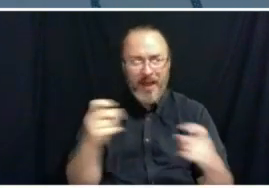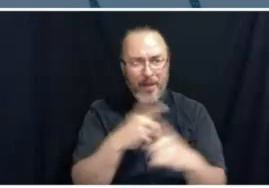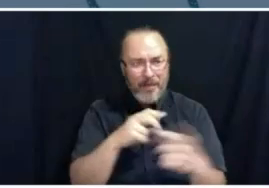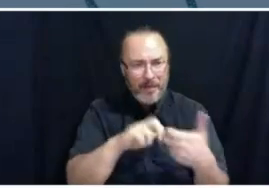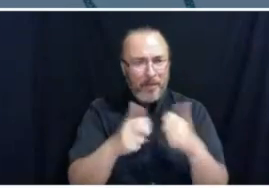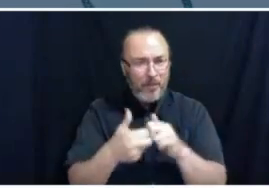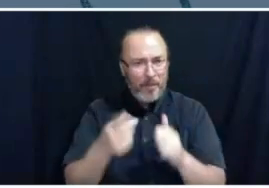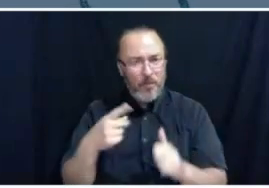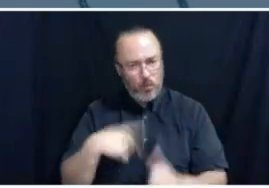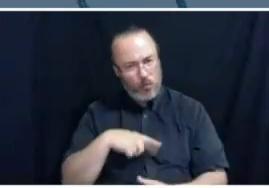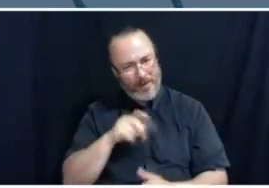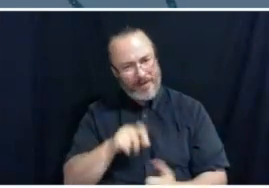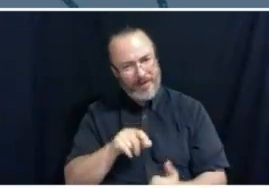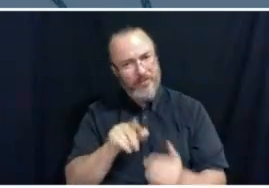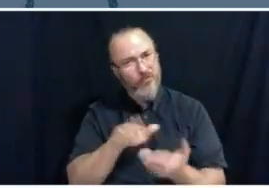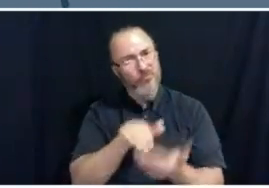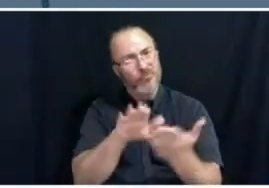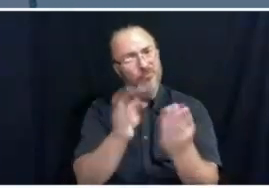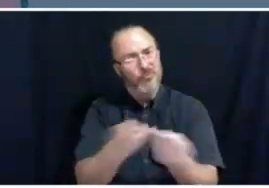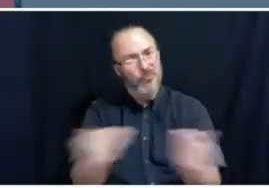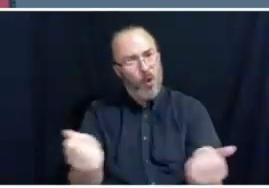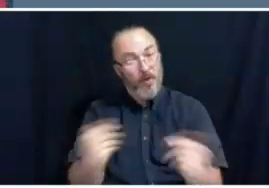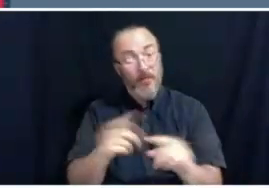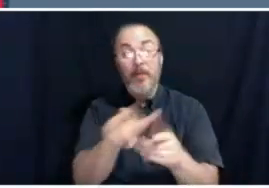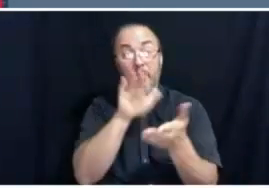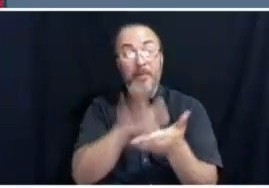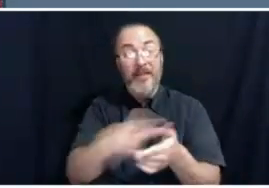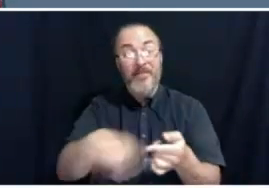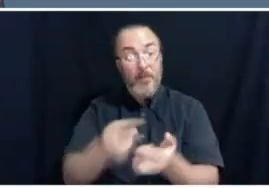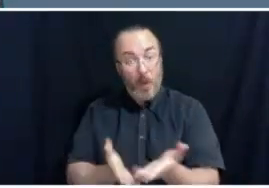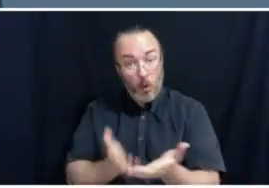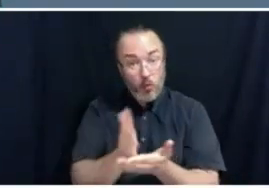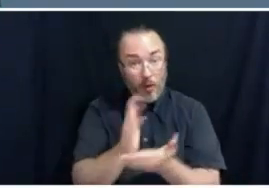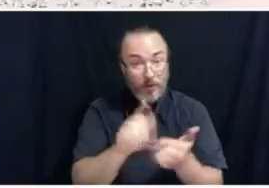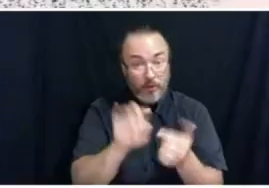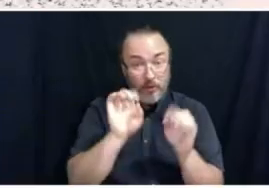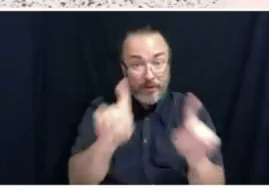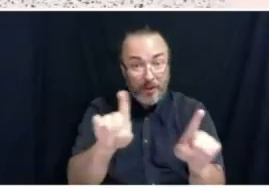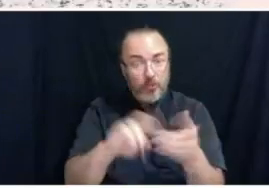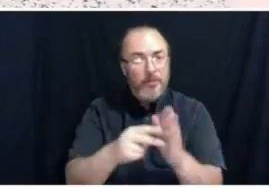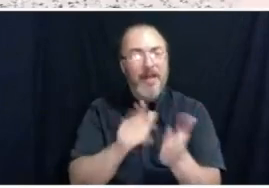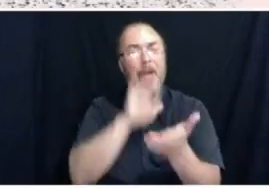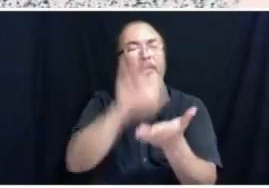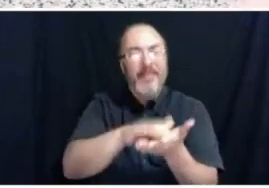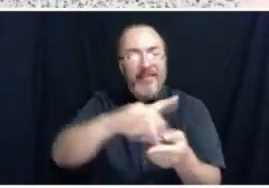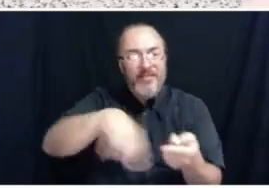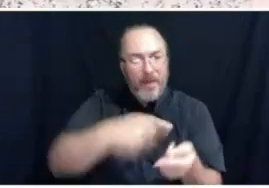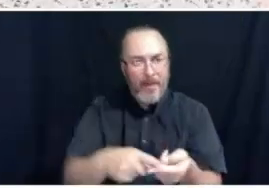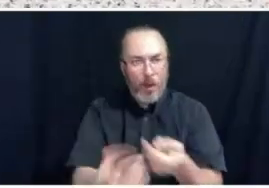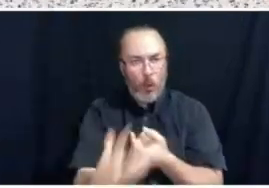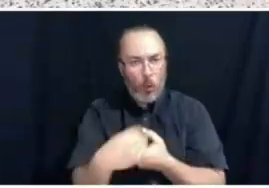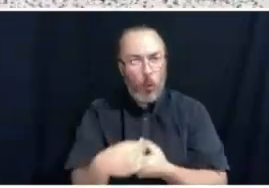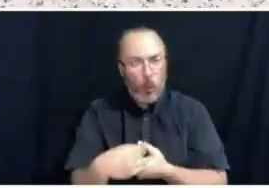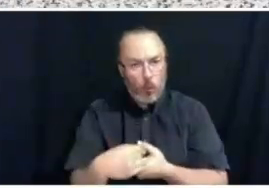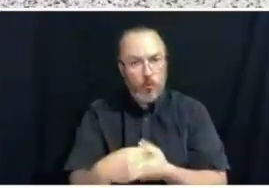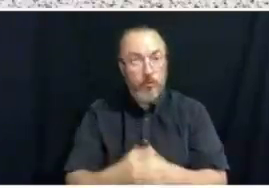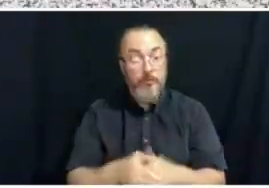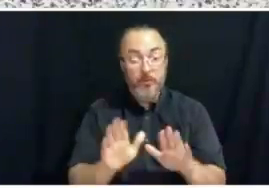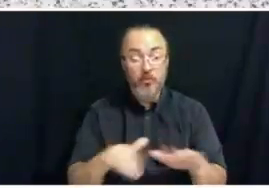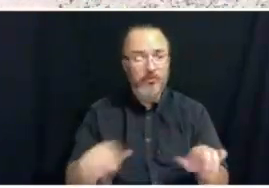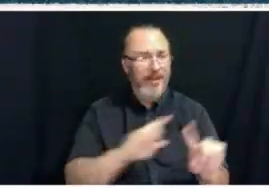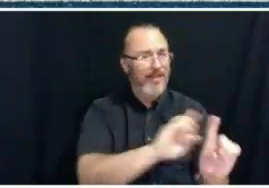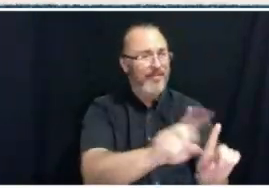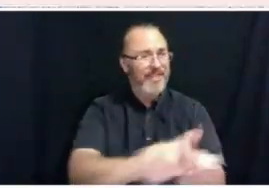but a belief in the right to education is a belief in inclusion. Children have different learning speeds and